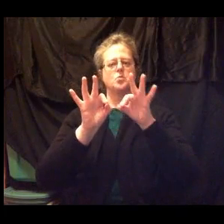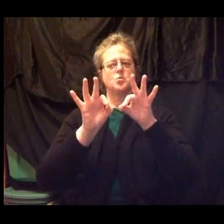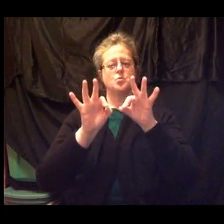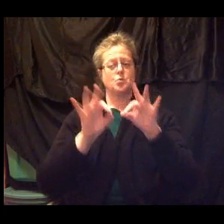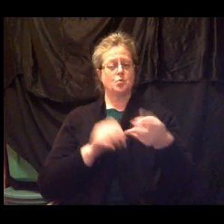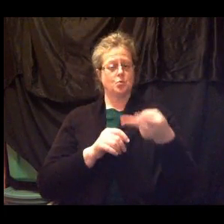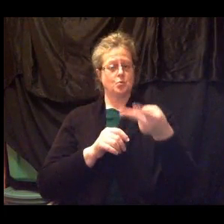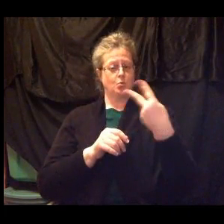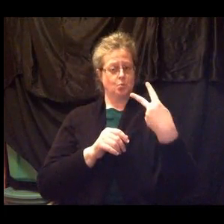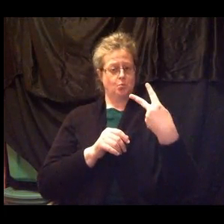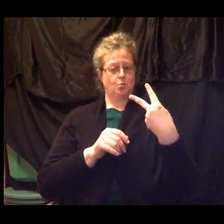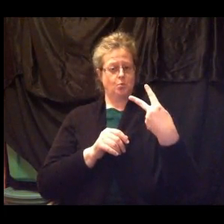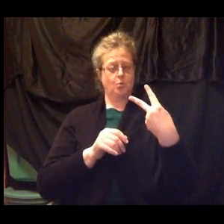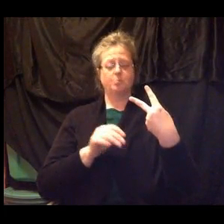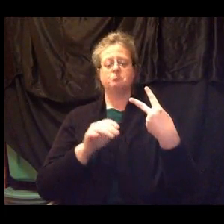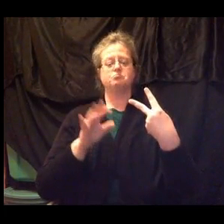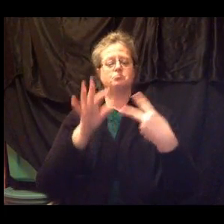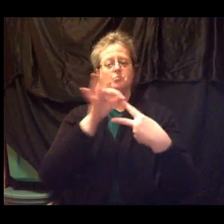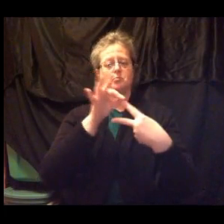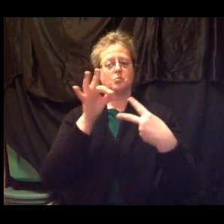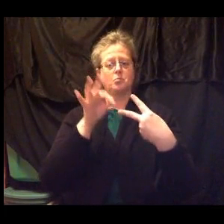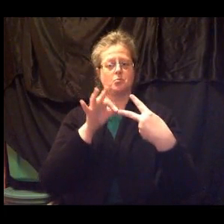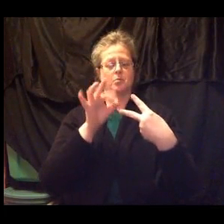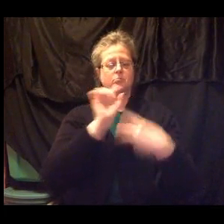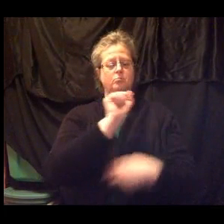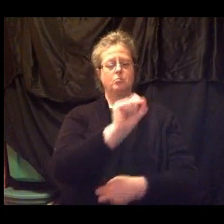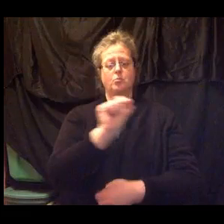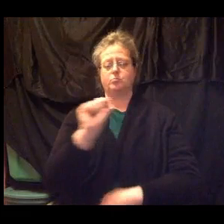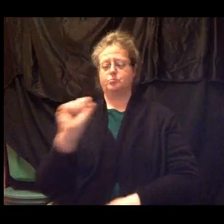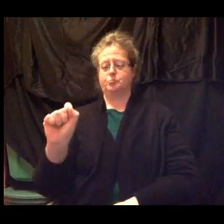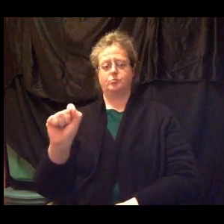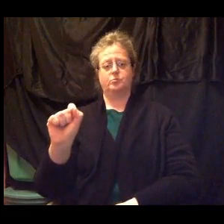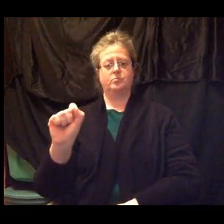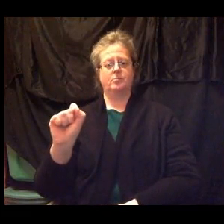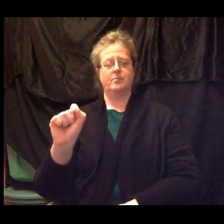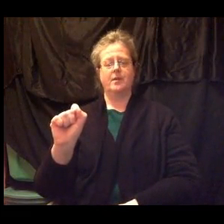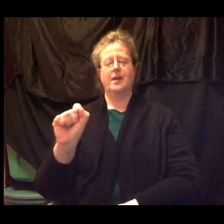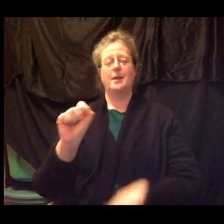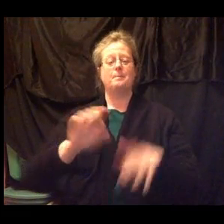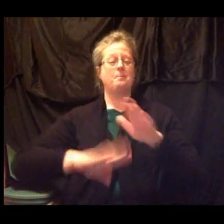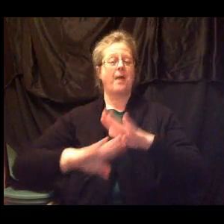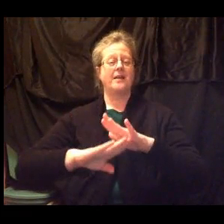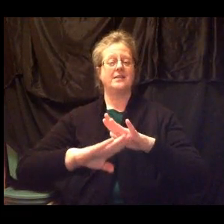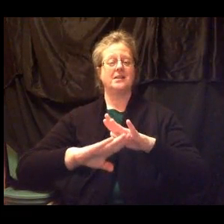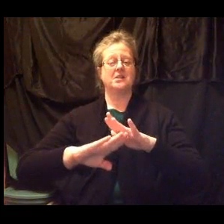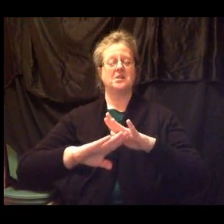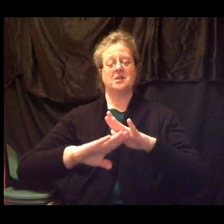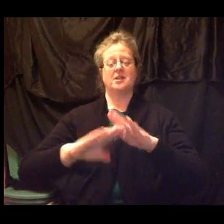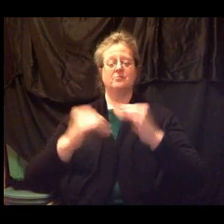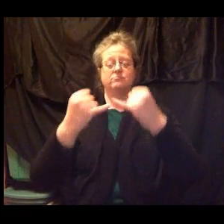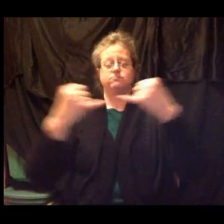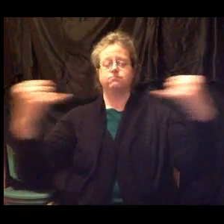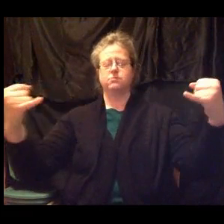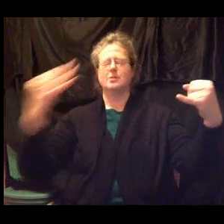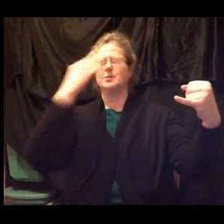And you just basically close your eyes, and I'll look so I get it on the line, but you basically close your eyes and you say,